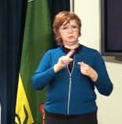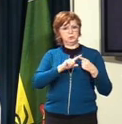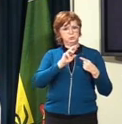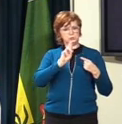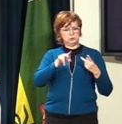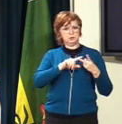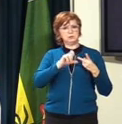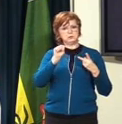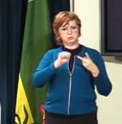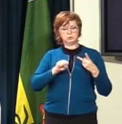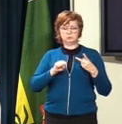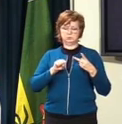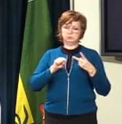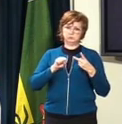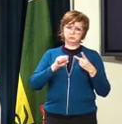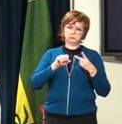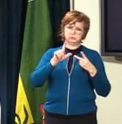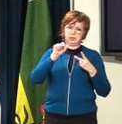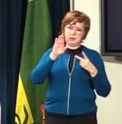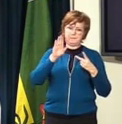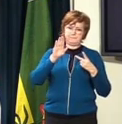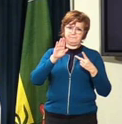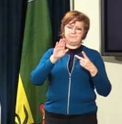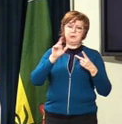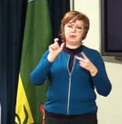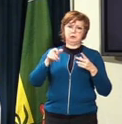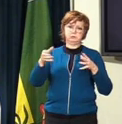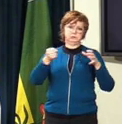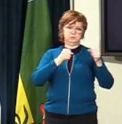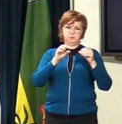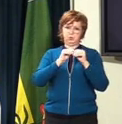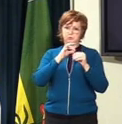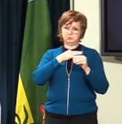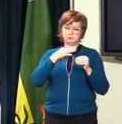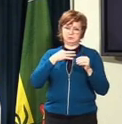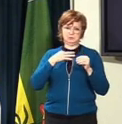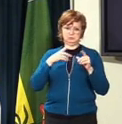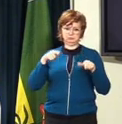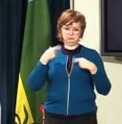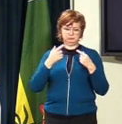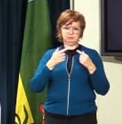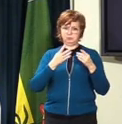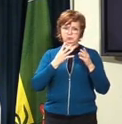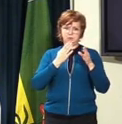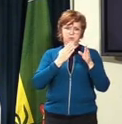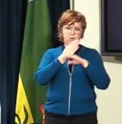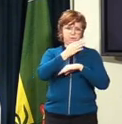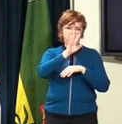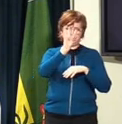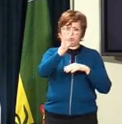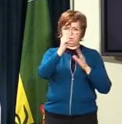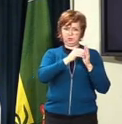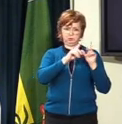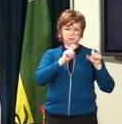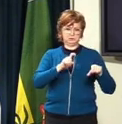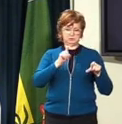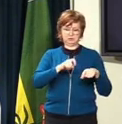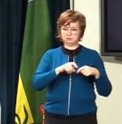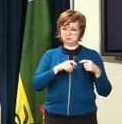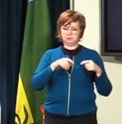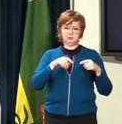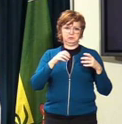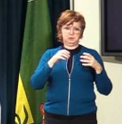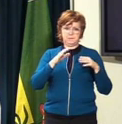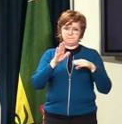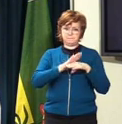Saskatoon labs, our main labs, that capacity. We have been over 4,000 a number of times over the last month, but we are continuing to build. We haven't